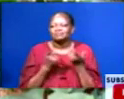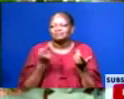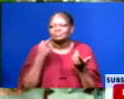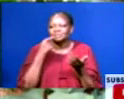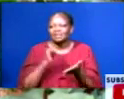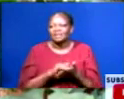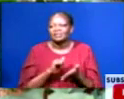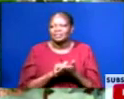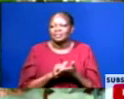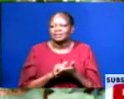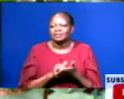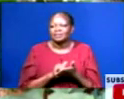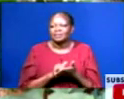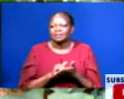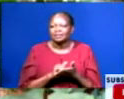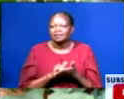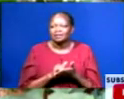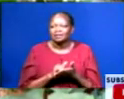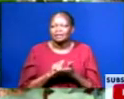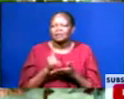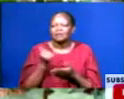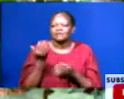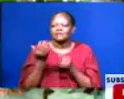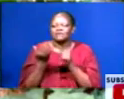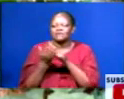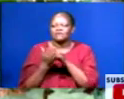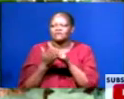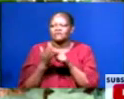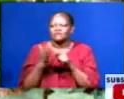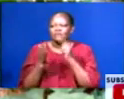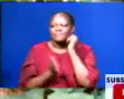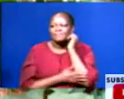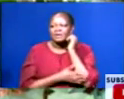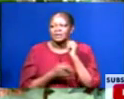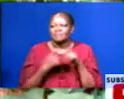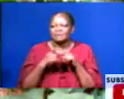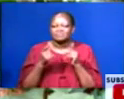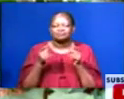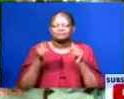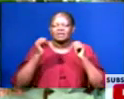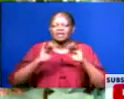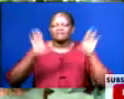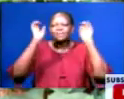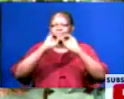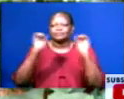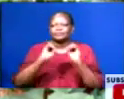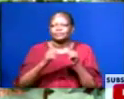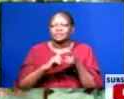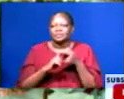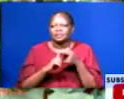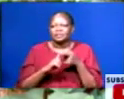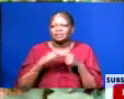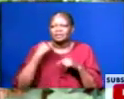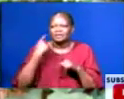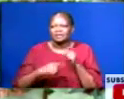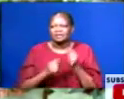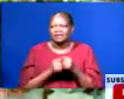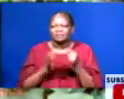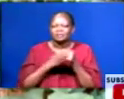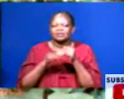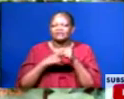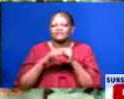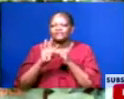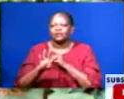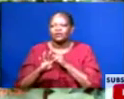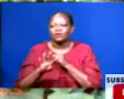it's my toe finger that was bad. But I didn't give up. The following year, 1974, and my